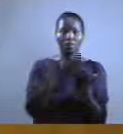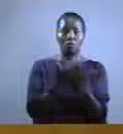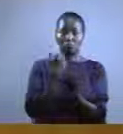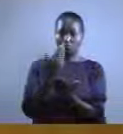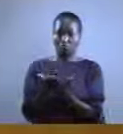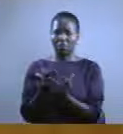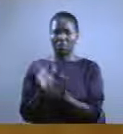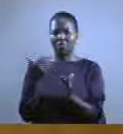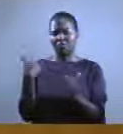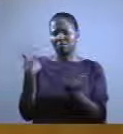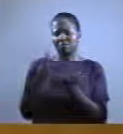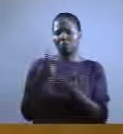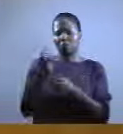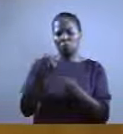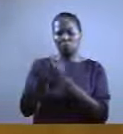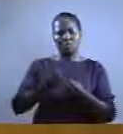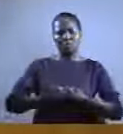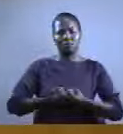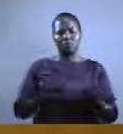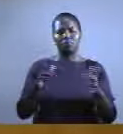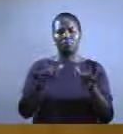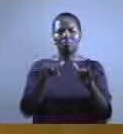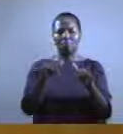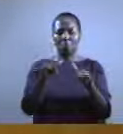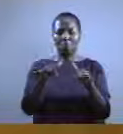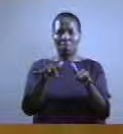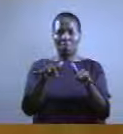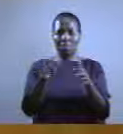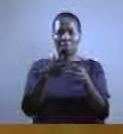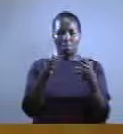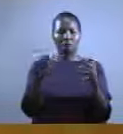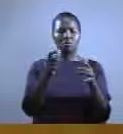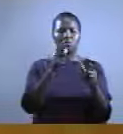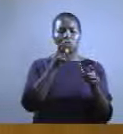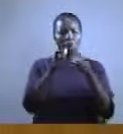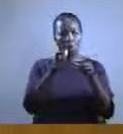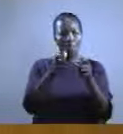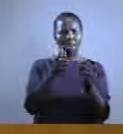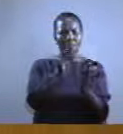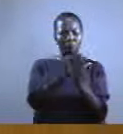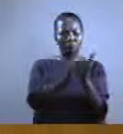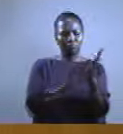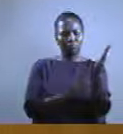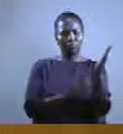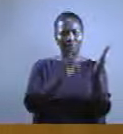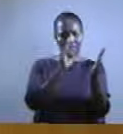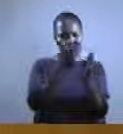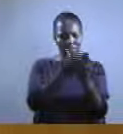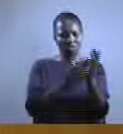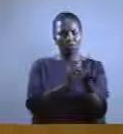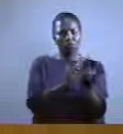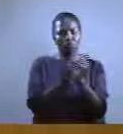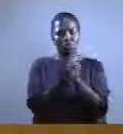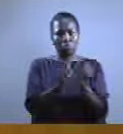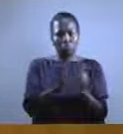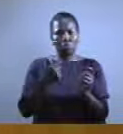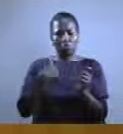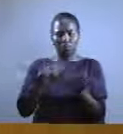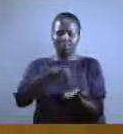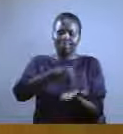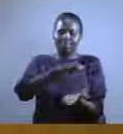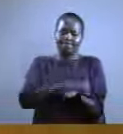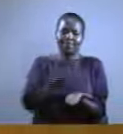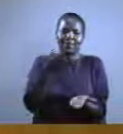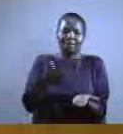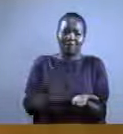public domain for 2.5 years, and all practicable suggestions for changes to the incentive have been taken into